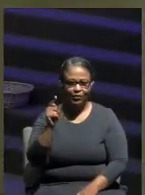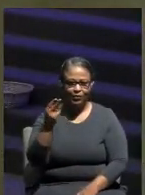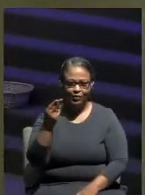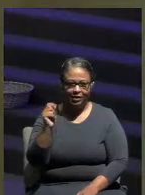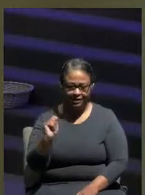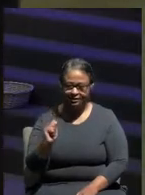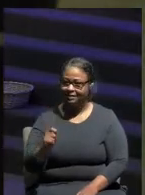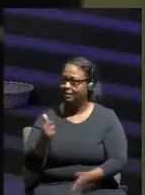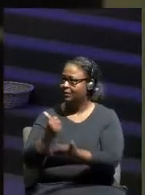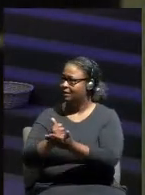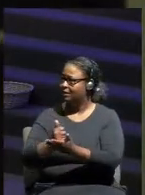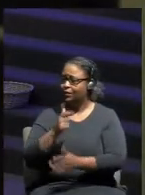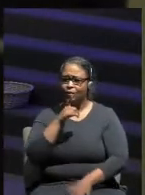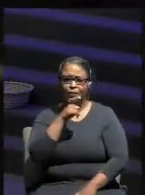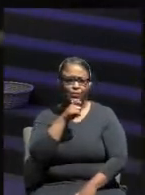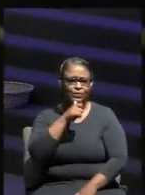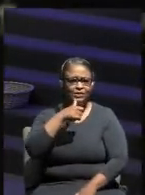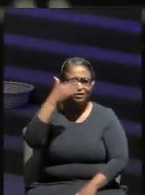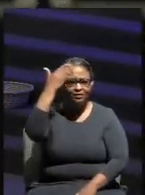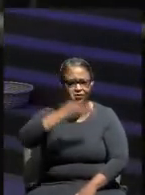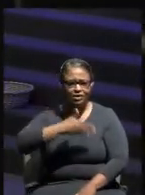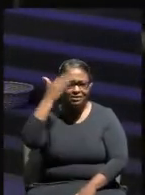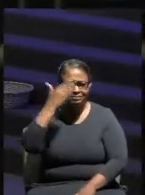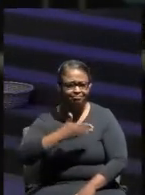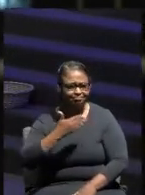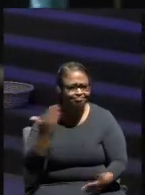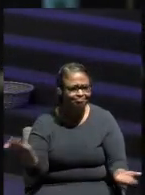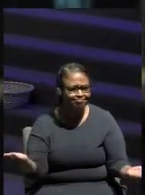Amen. Well, let's see who's in the foyer today.